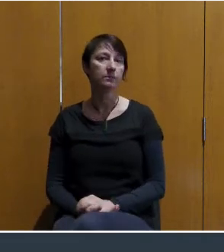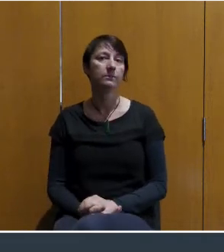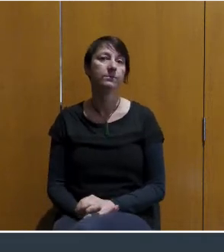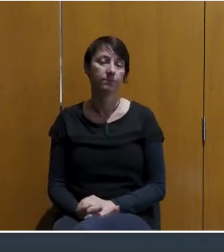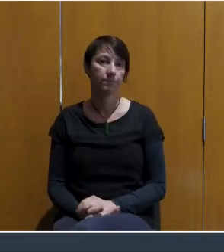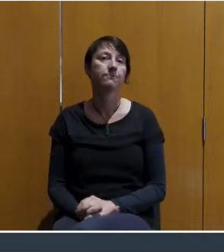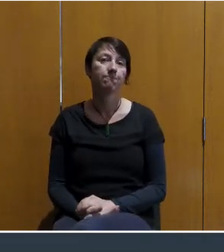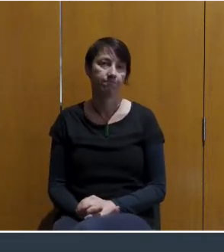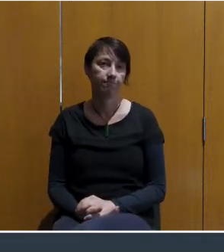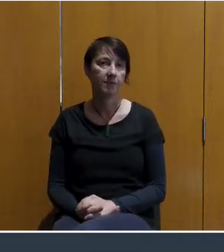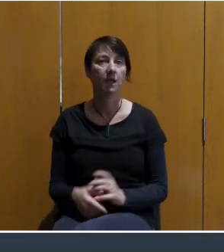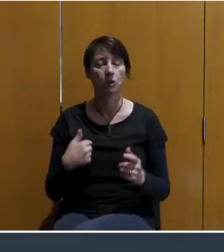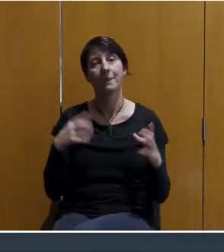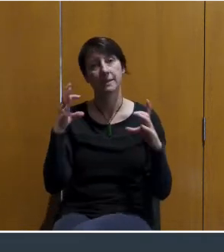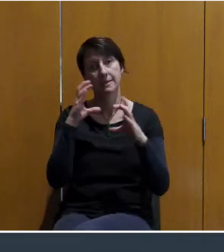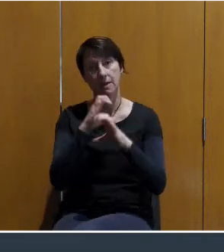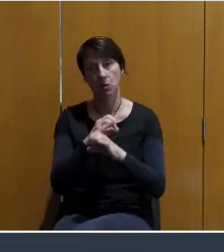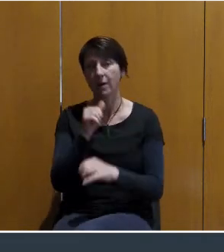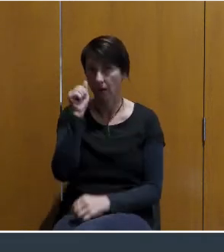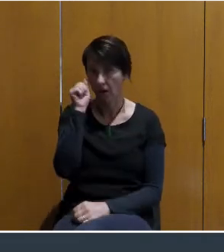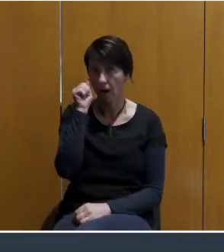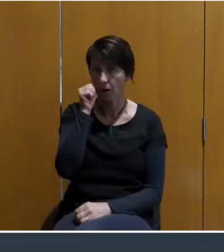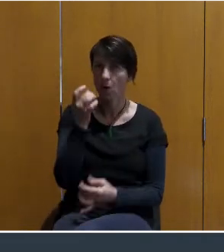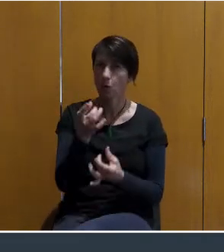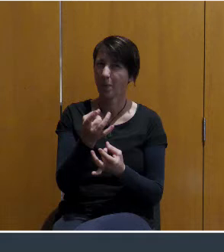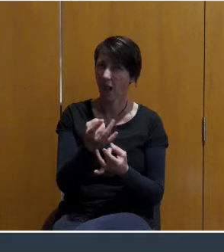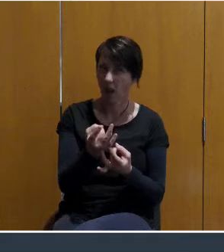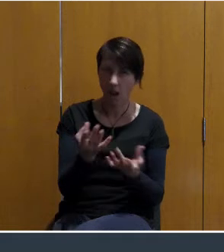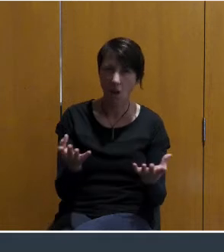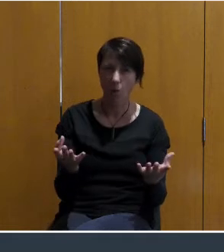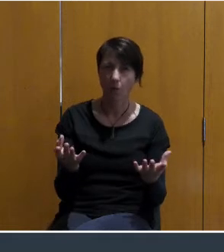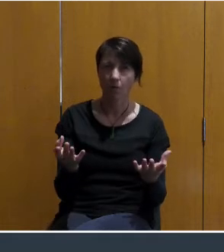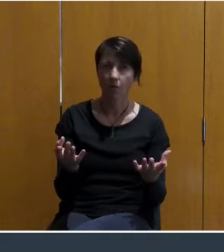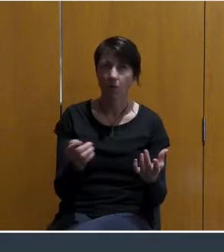Just in summary, I know you'll have a lot of emotive